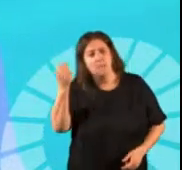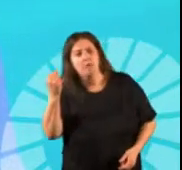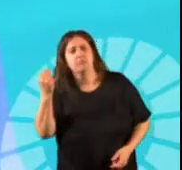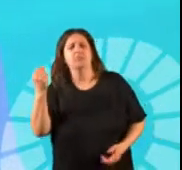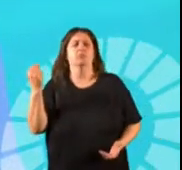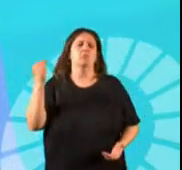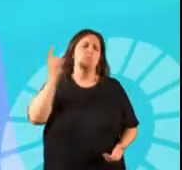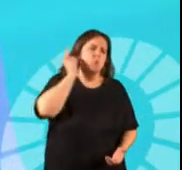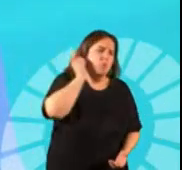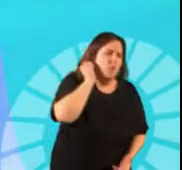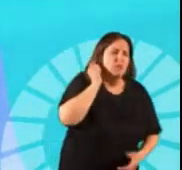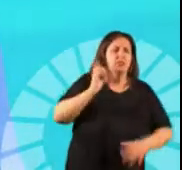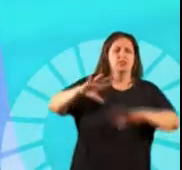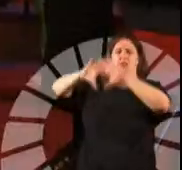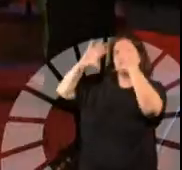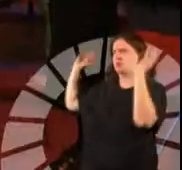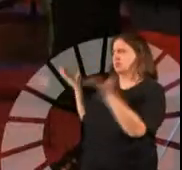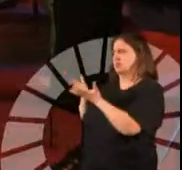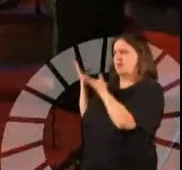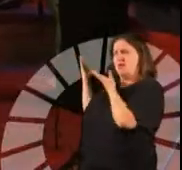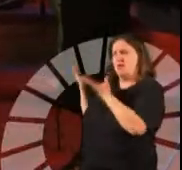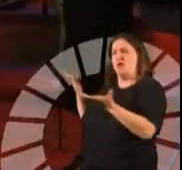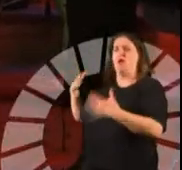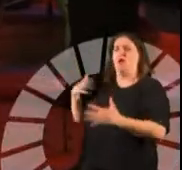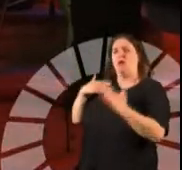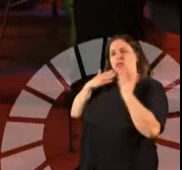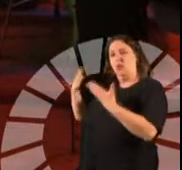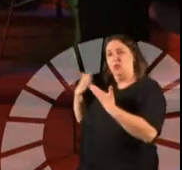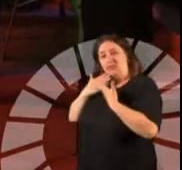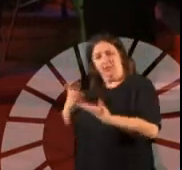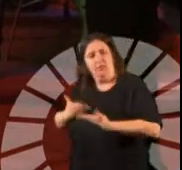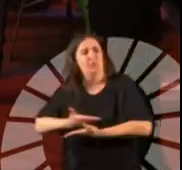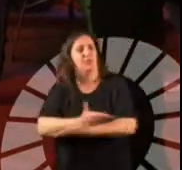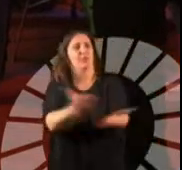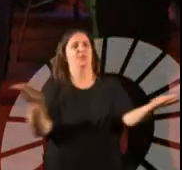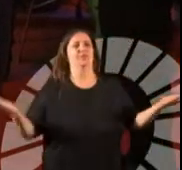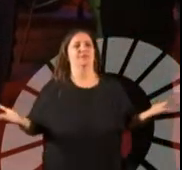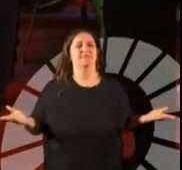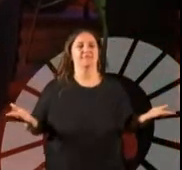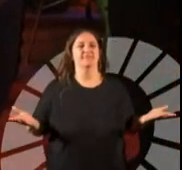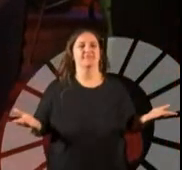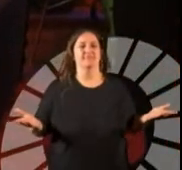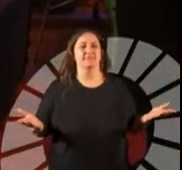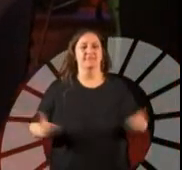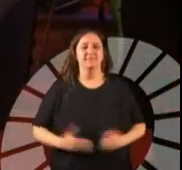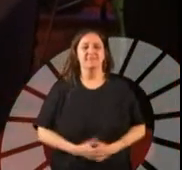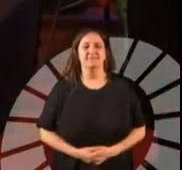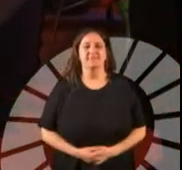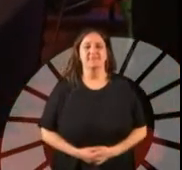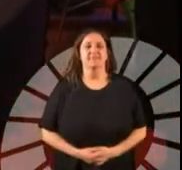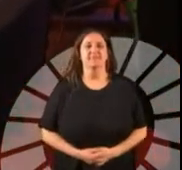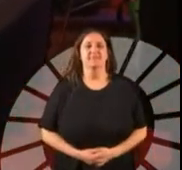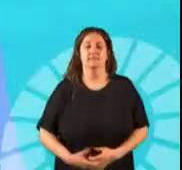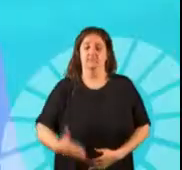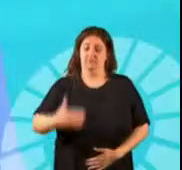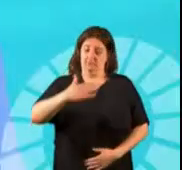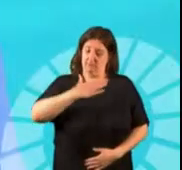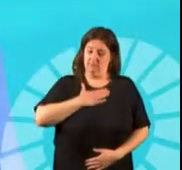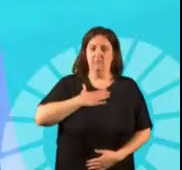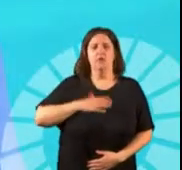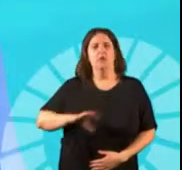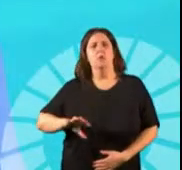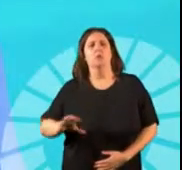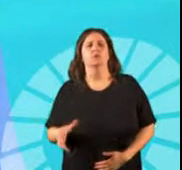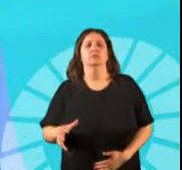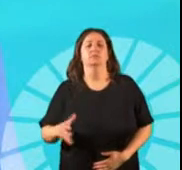my country's success possible. My generation knows what great opportunities technology